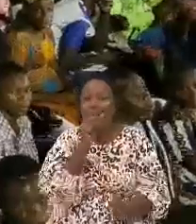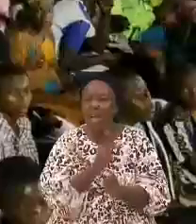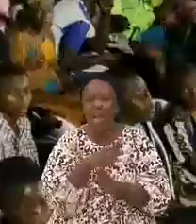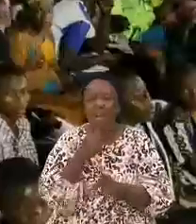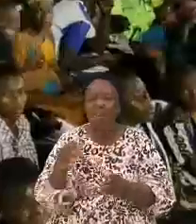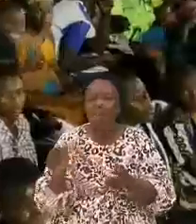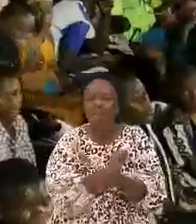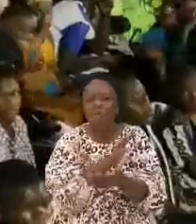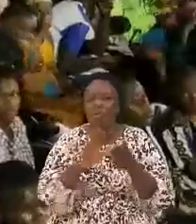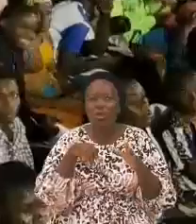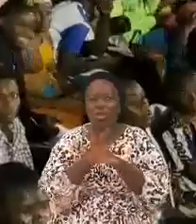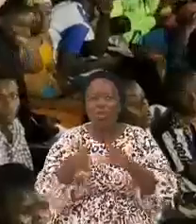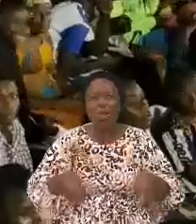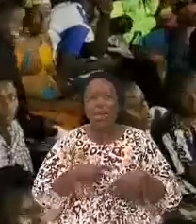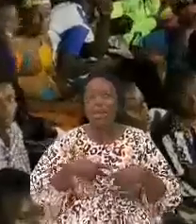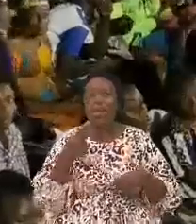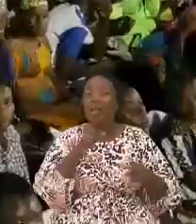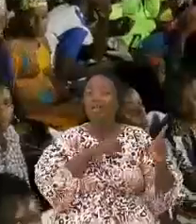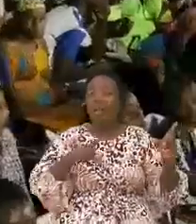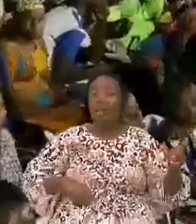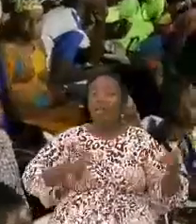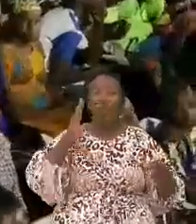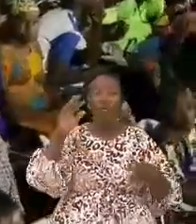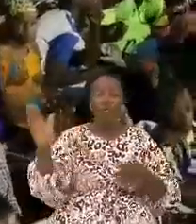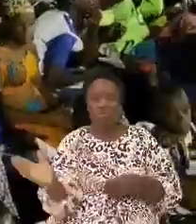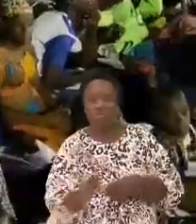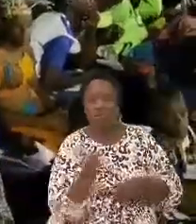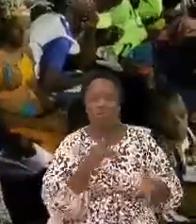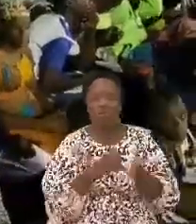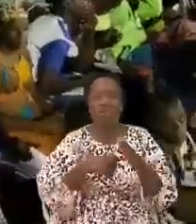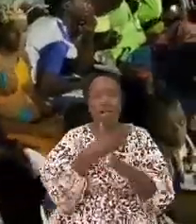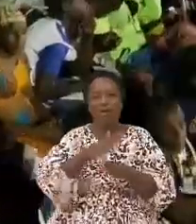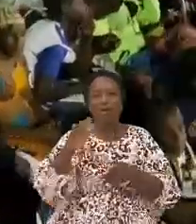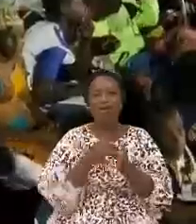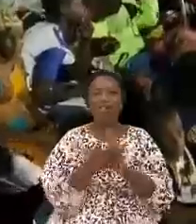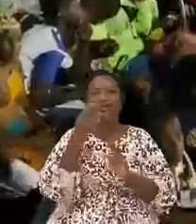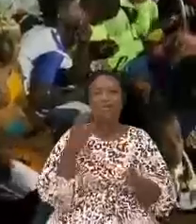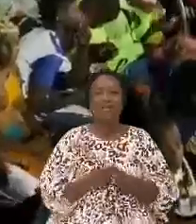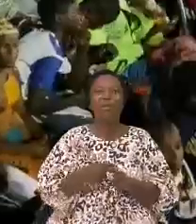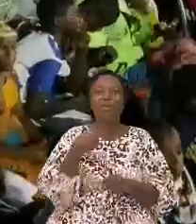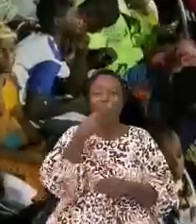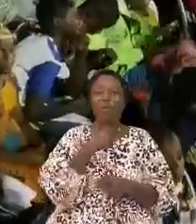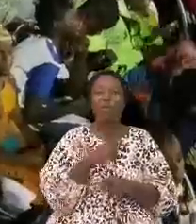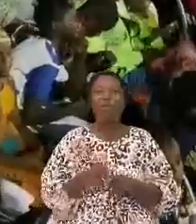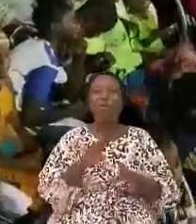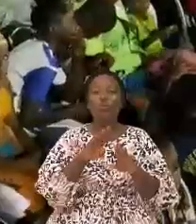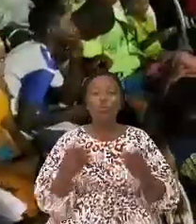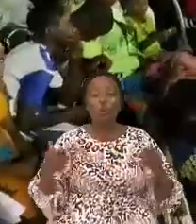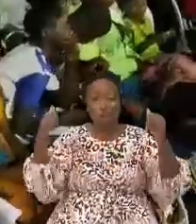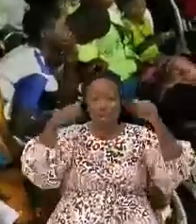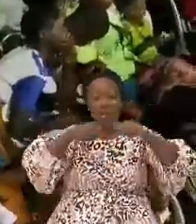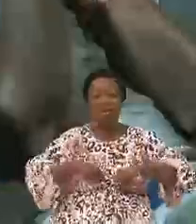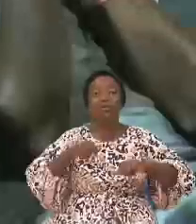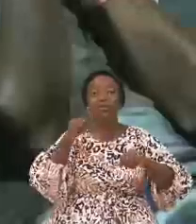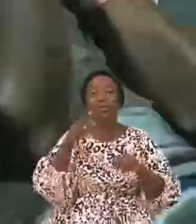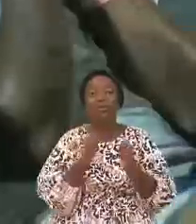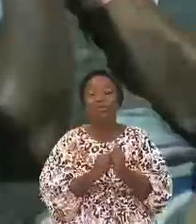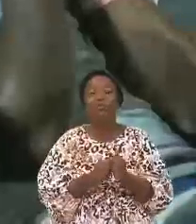abundantly. And then every form of destruction in your life, the Lord will sweep it